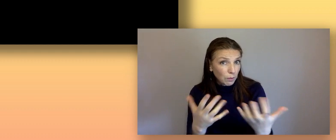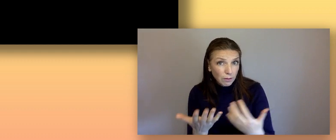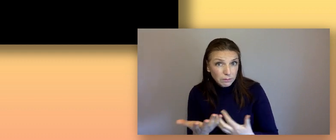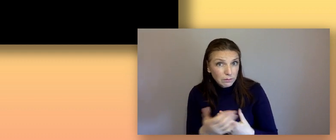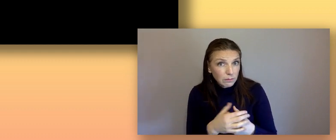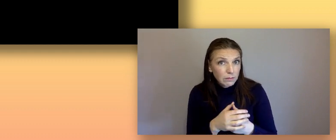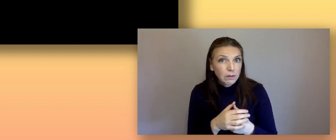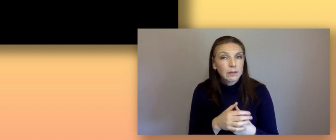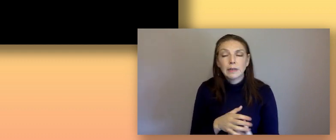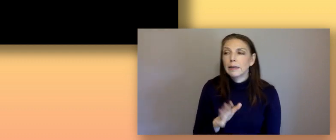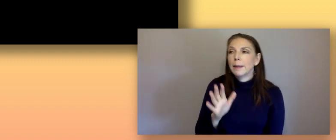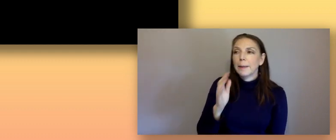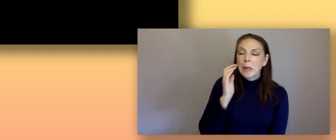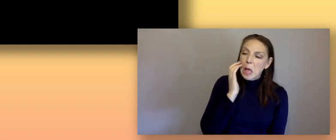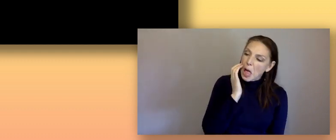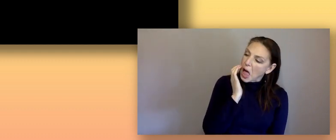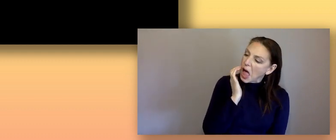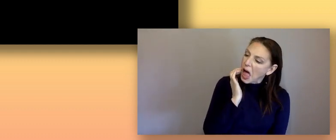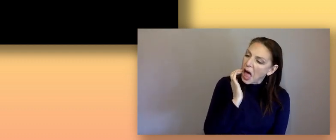That's.